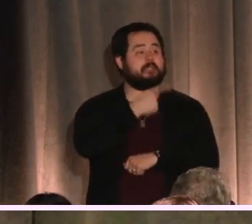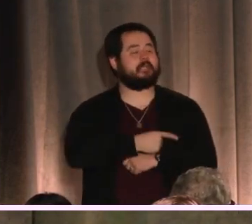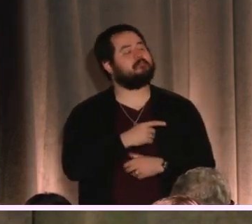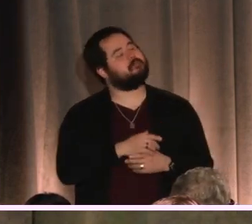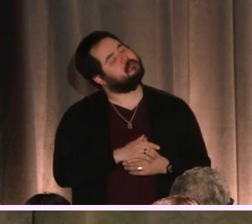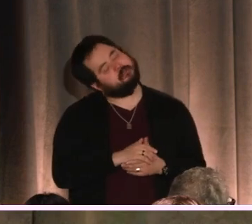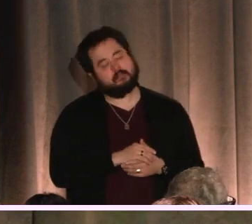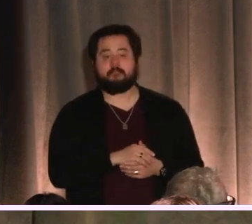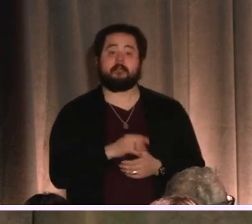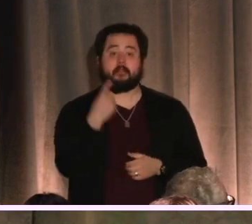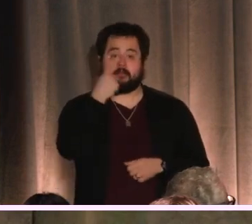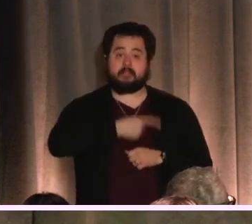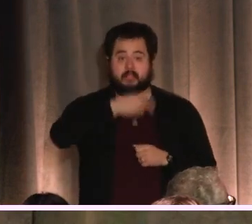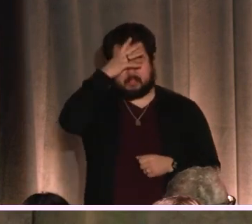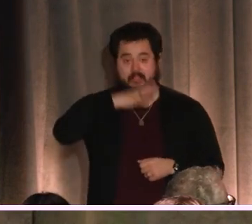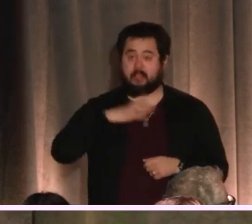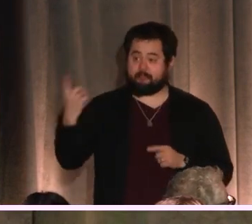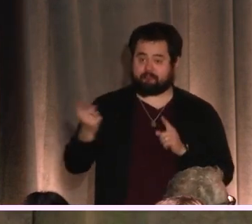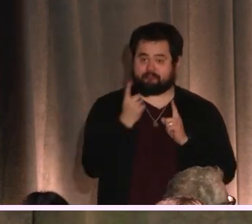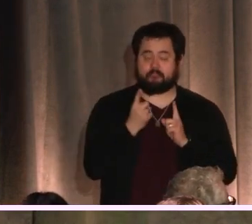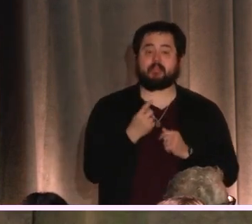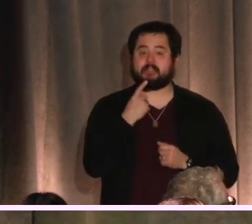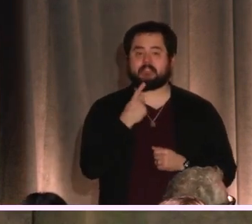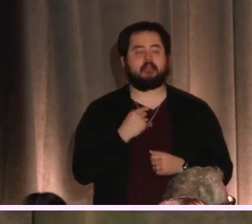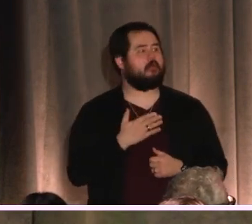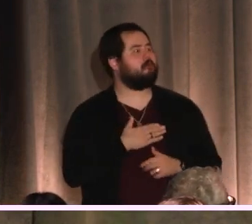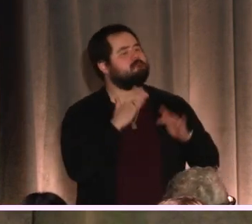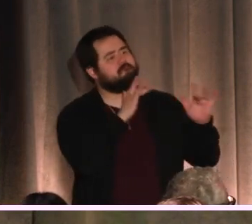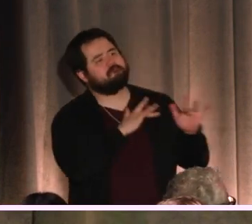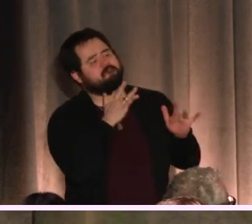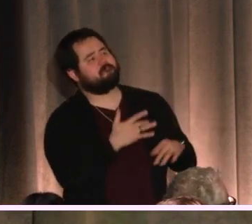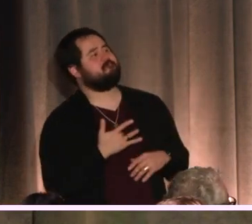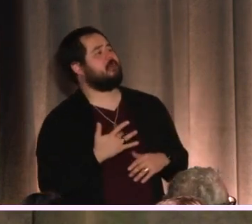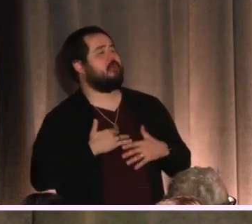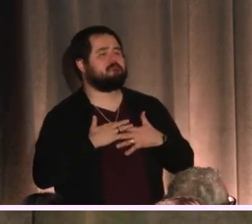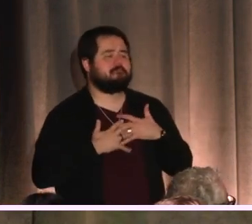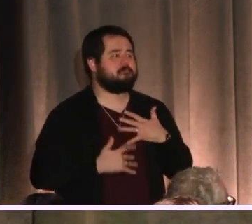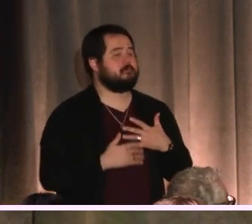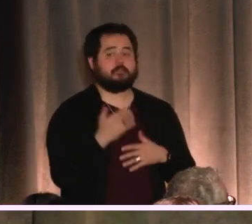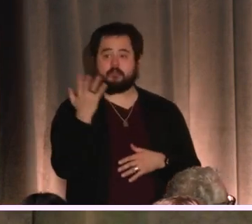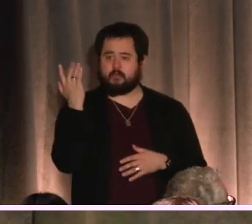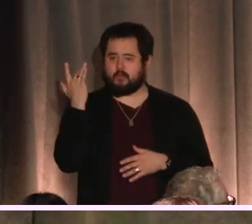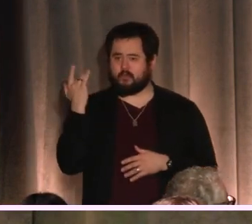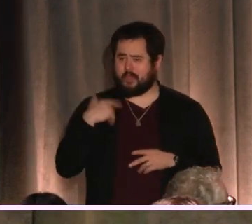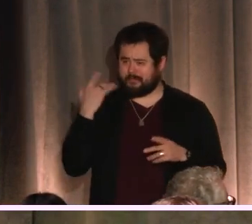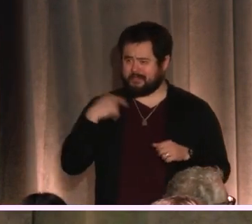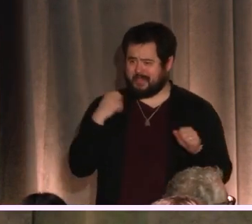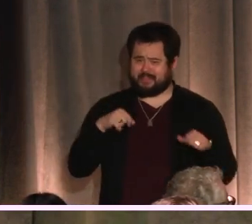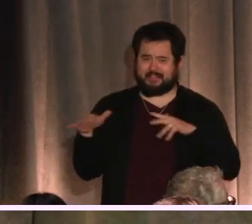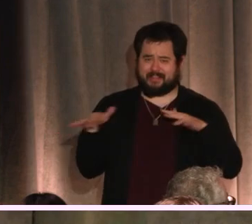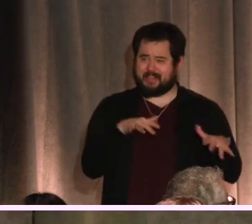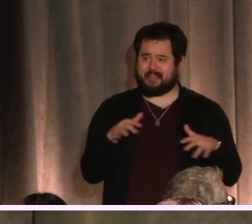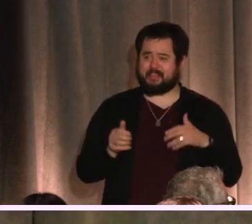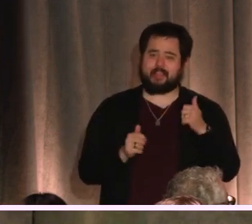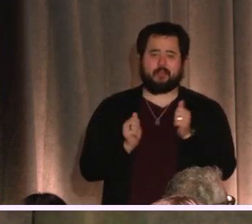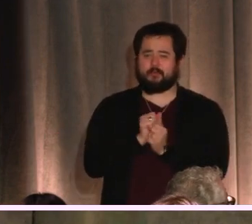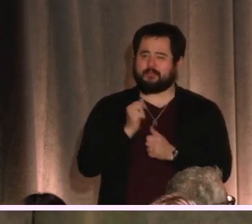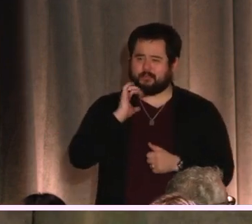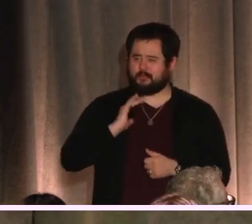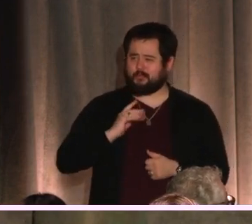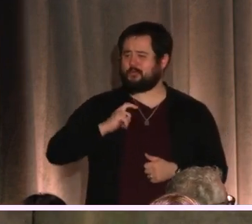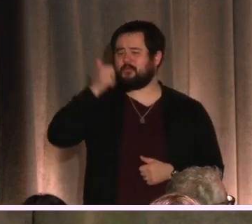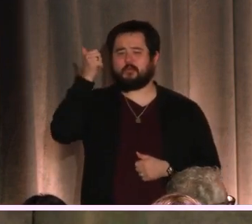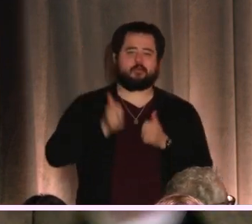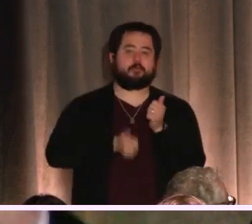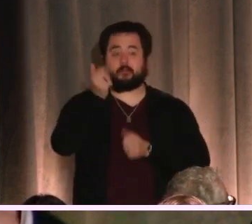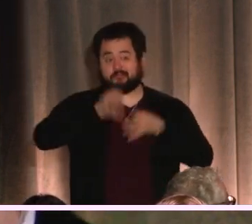a guy came up to me and he said, "Oh man, my heart bleeds for you." And I said, "Why?" "Because I get to hang out with the coolest, most judgmental human being that God